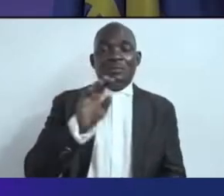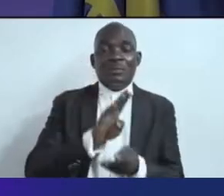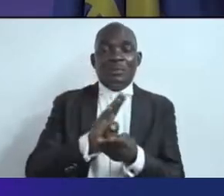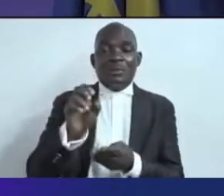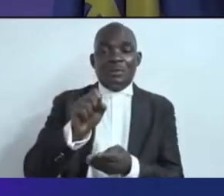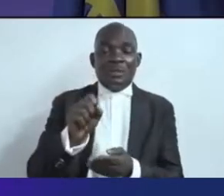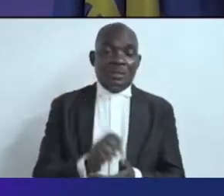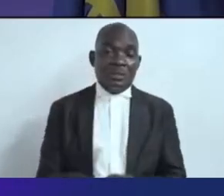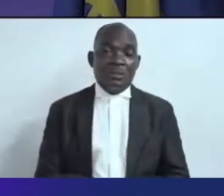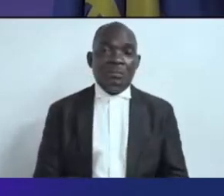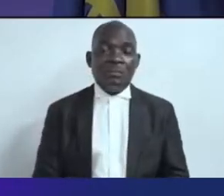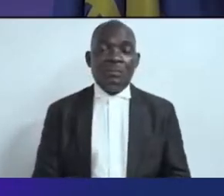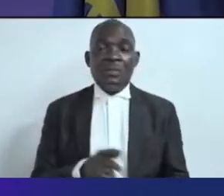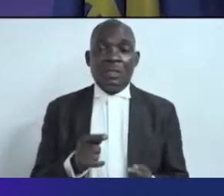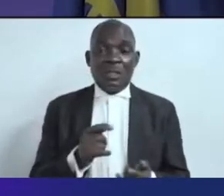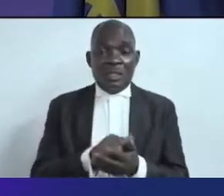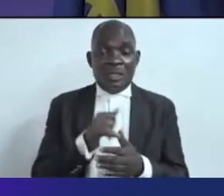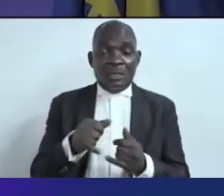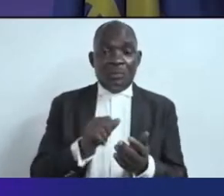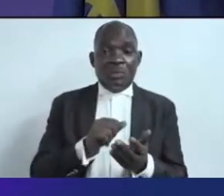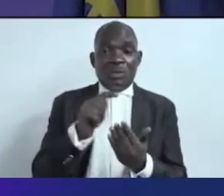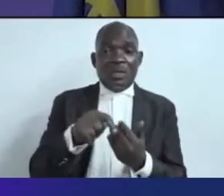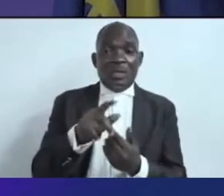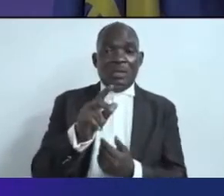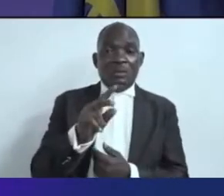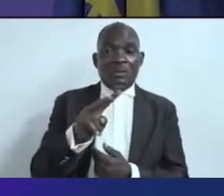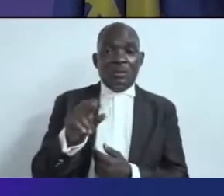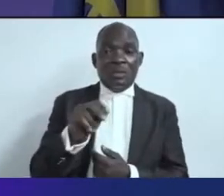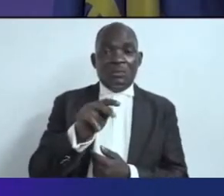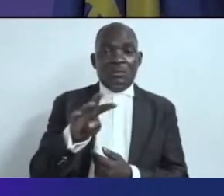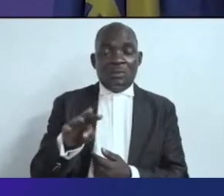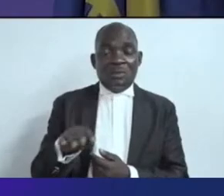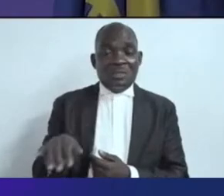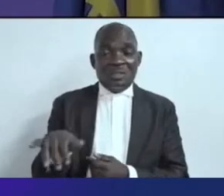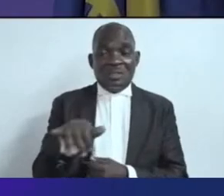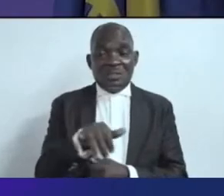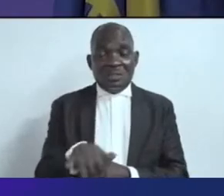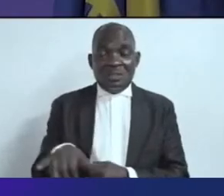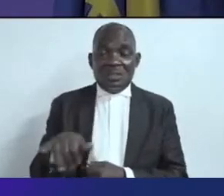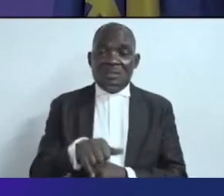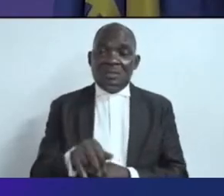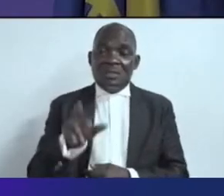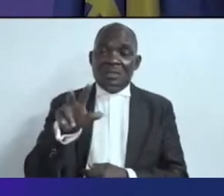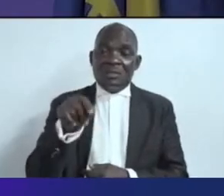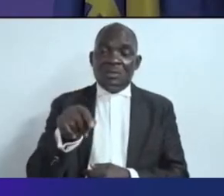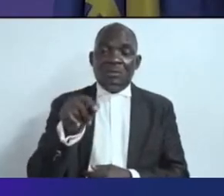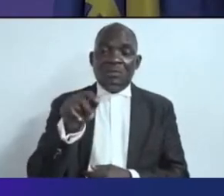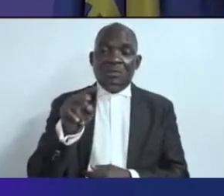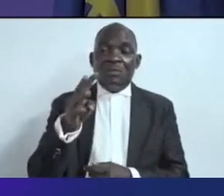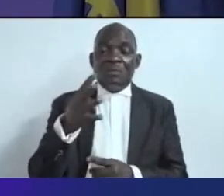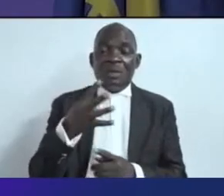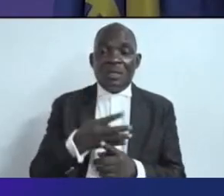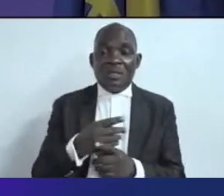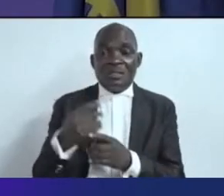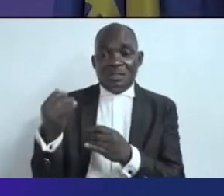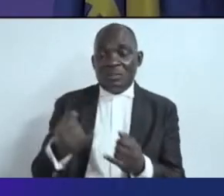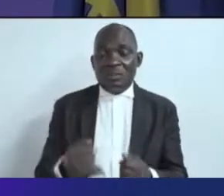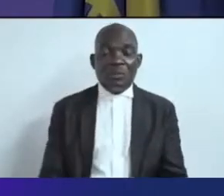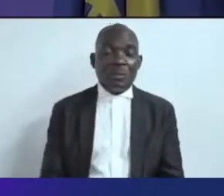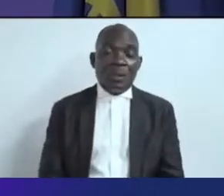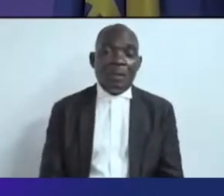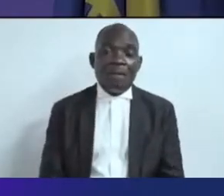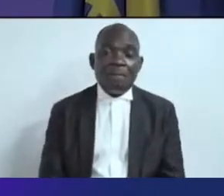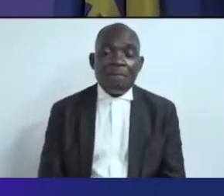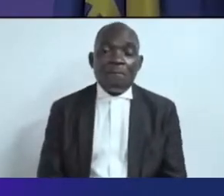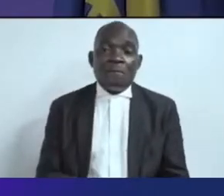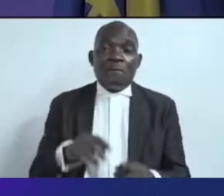$7.5 billion at the end of August 2024, equivalent to 3.4 months of import cover.